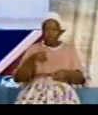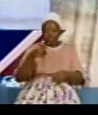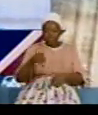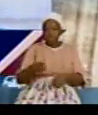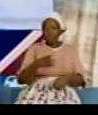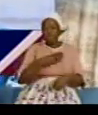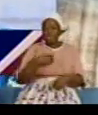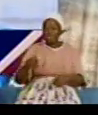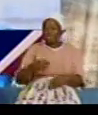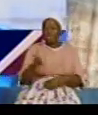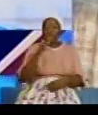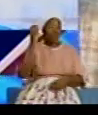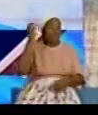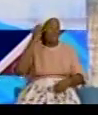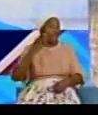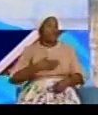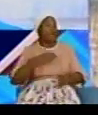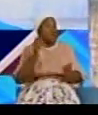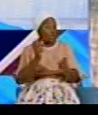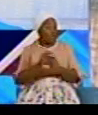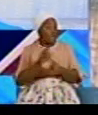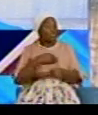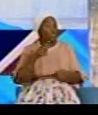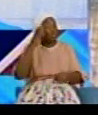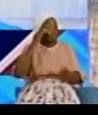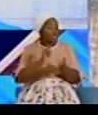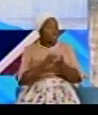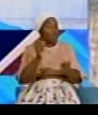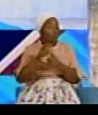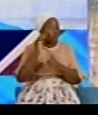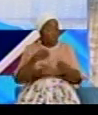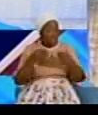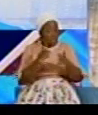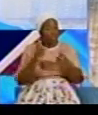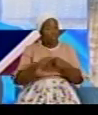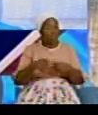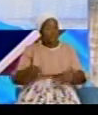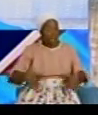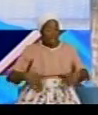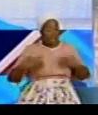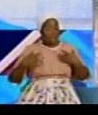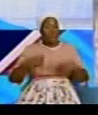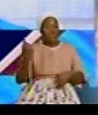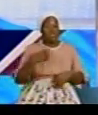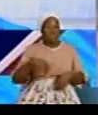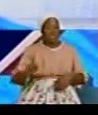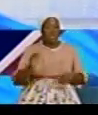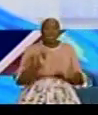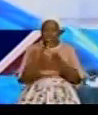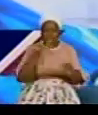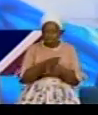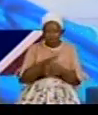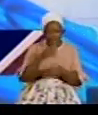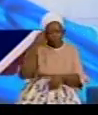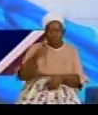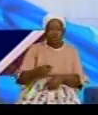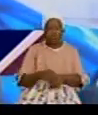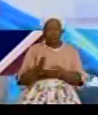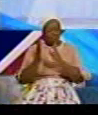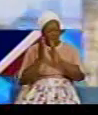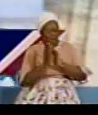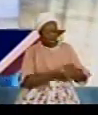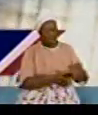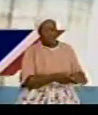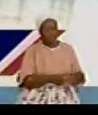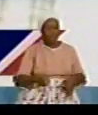my word and you know that that will lead you to life eternal. That's enough for you. Let